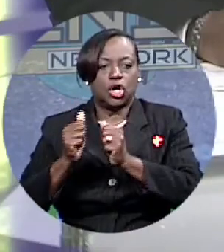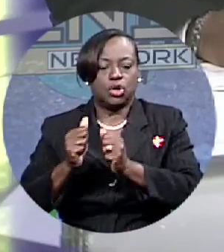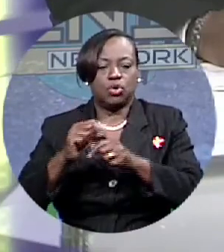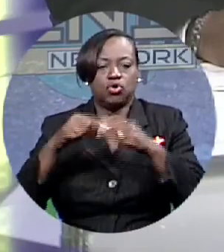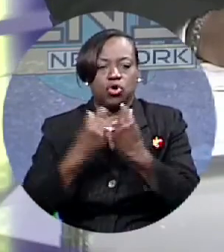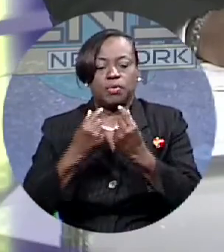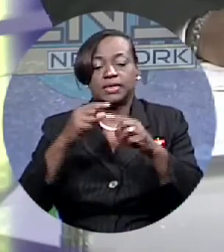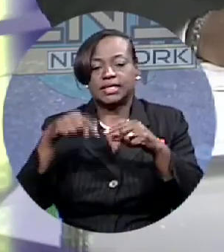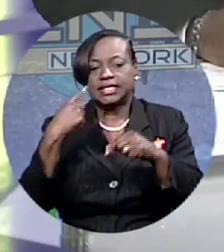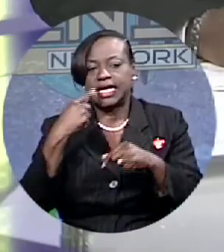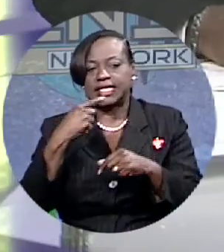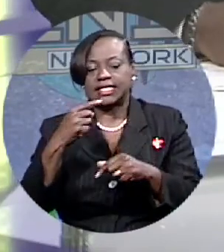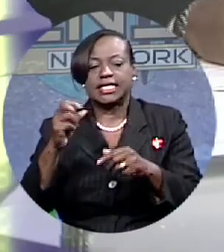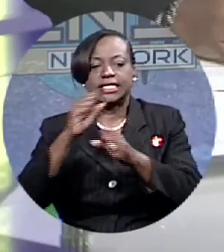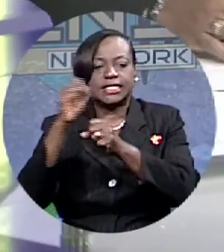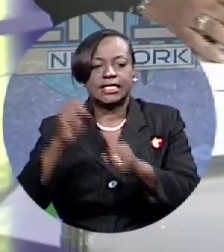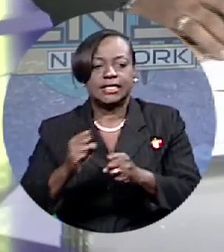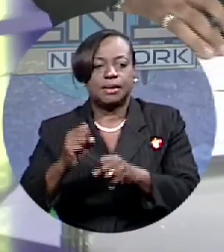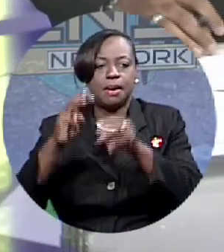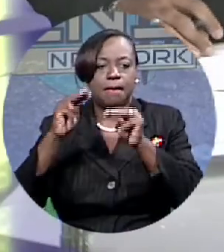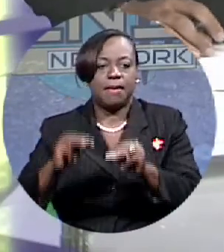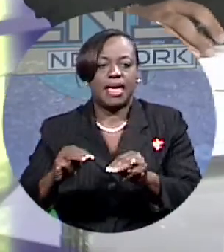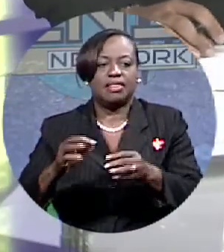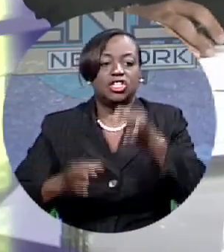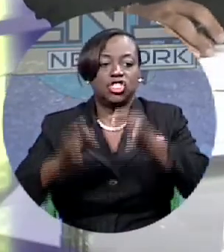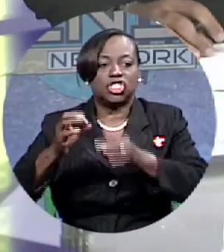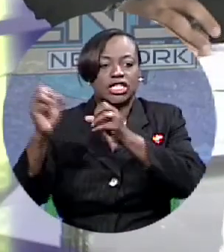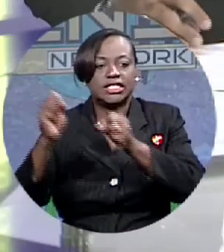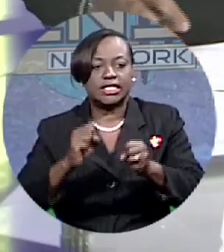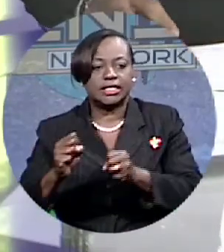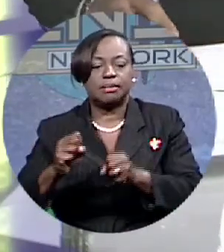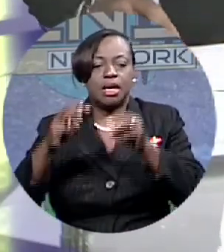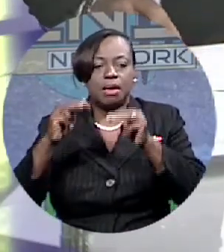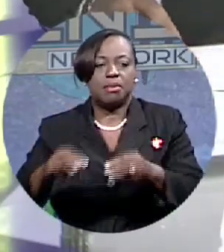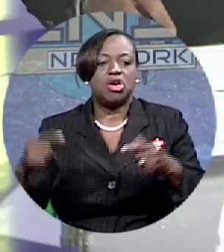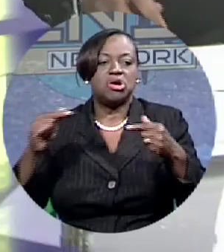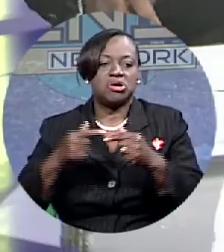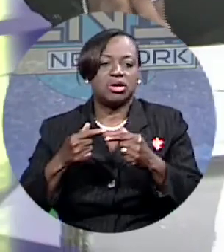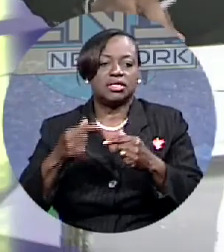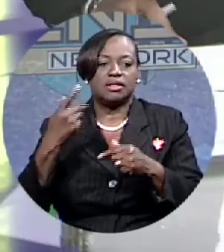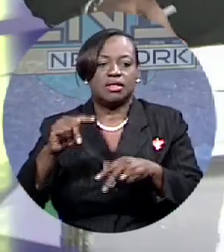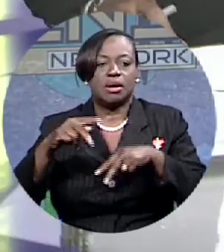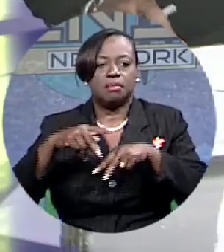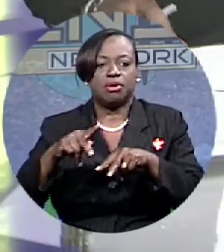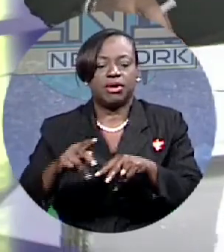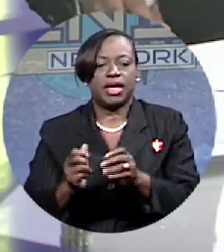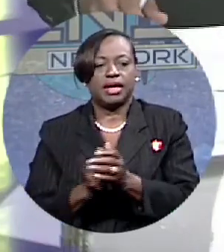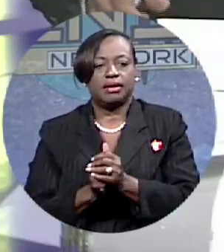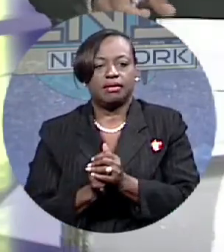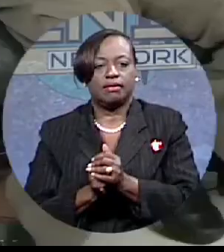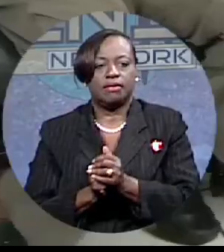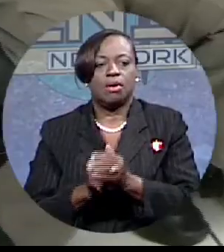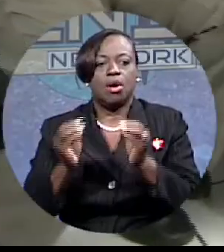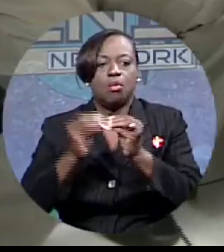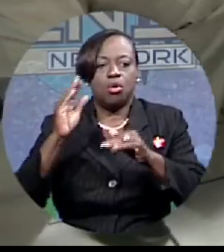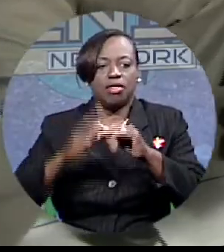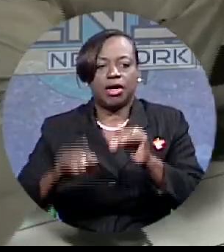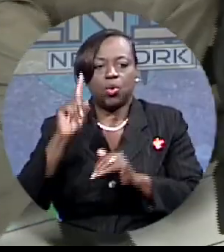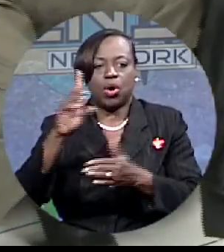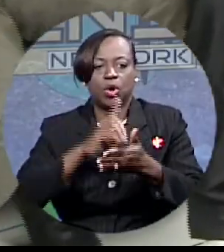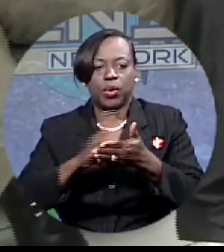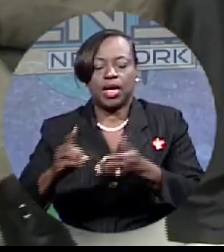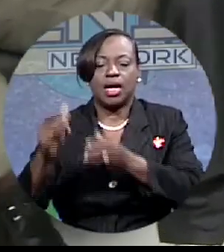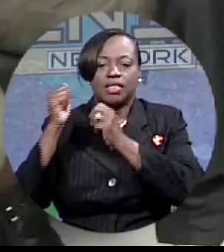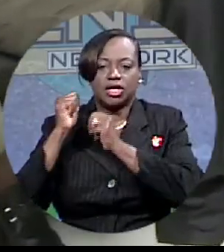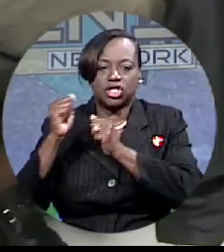the integrity of the parades. Stephen, following the controversy, and has the latest. For more than a week, the Junkanoo community has